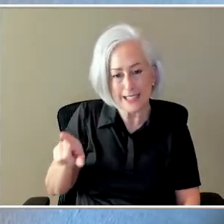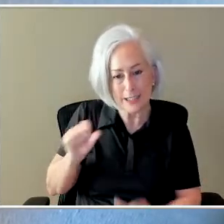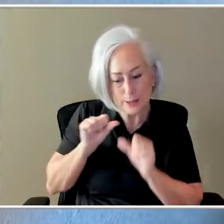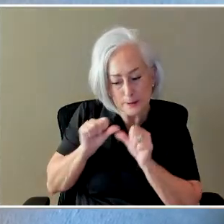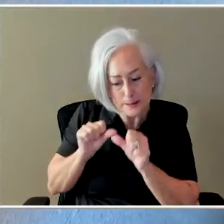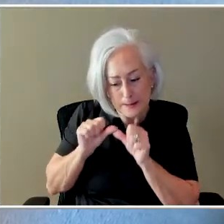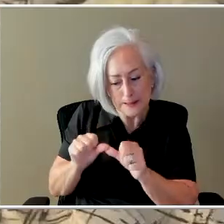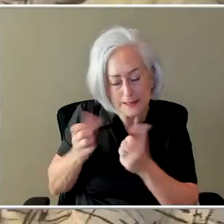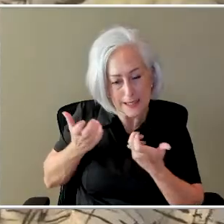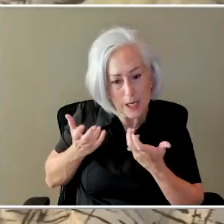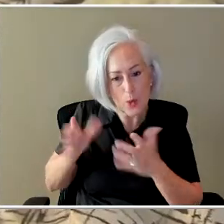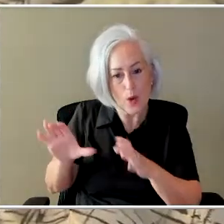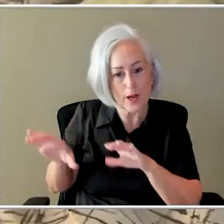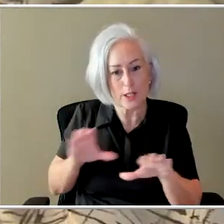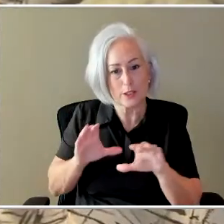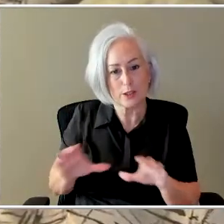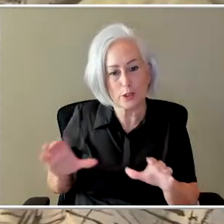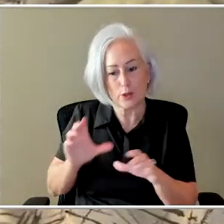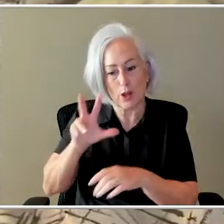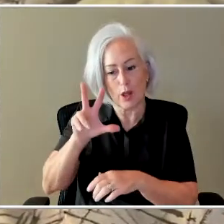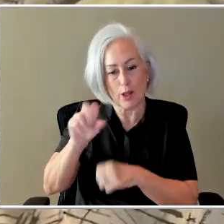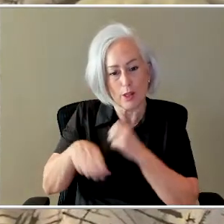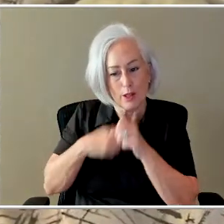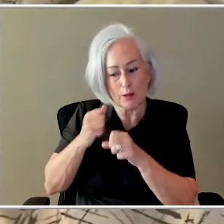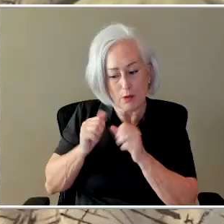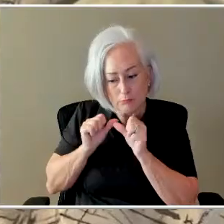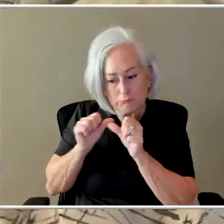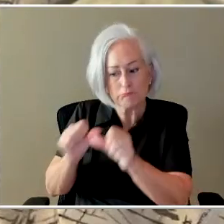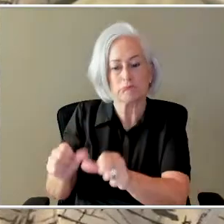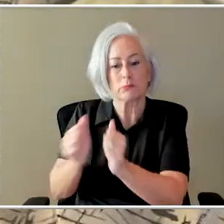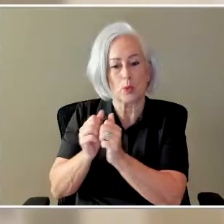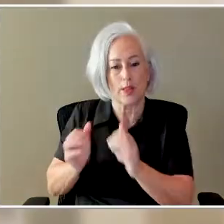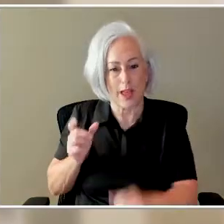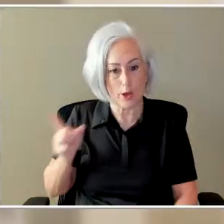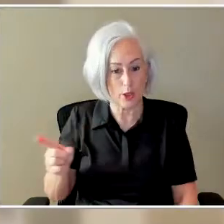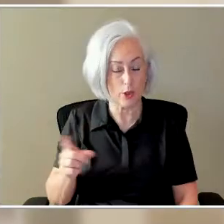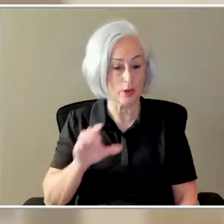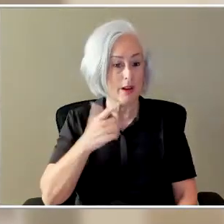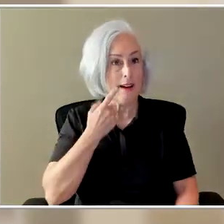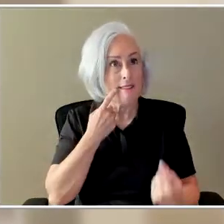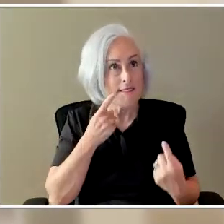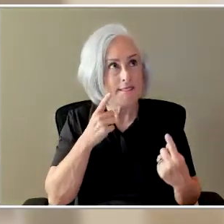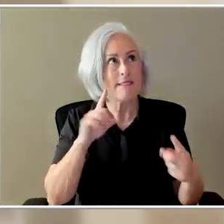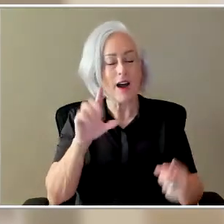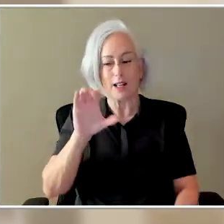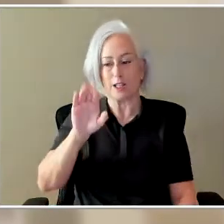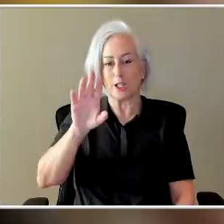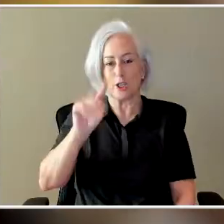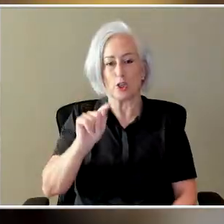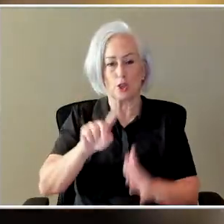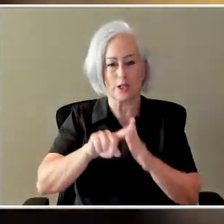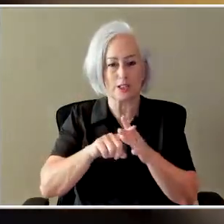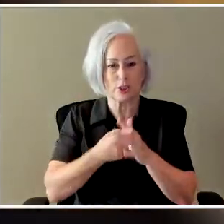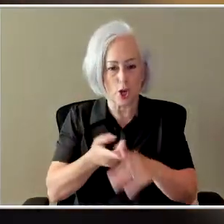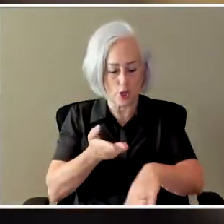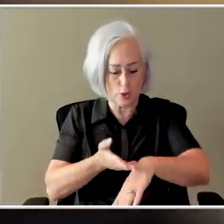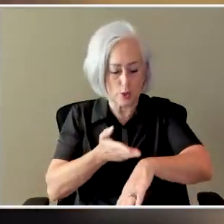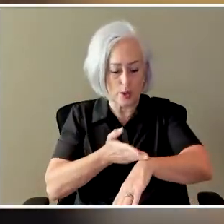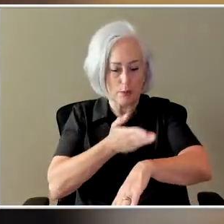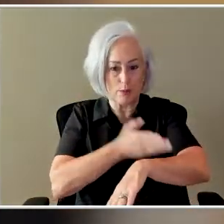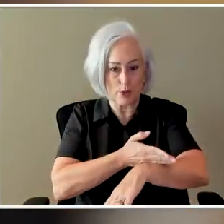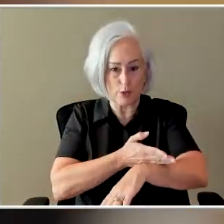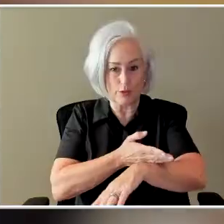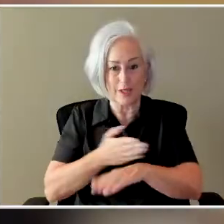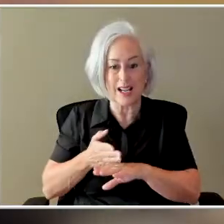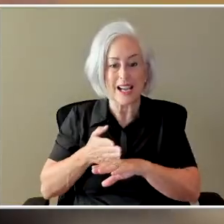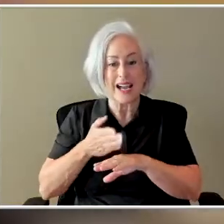Kurt slowly started to improve, and after those days on a ventilator, he needed weeks and weeks of tough,